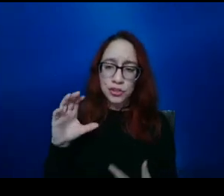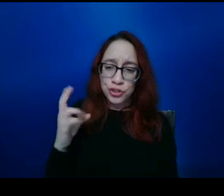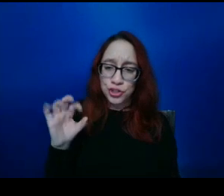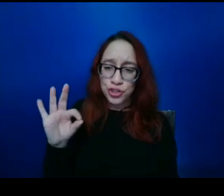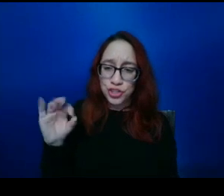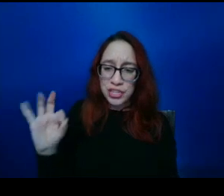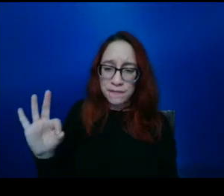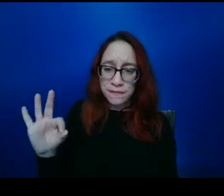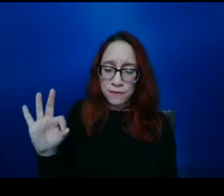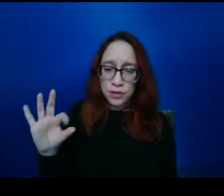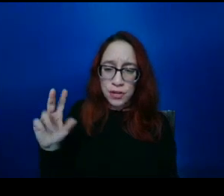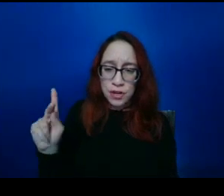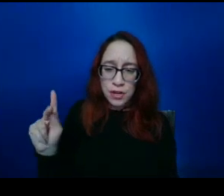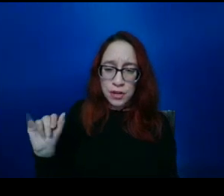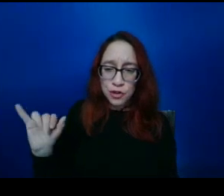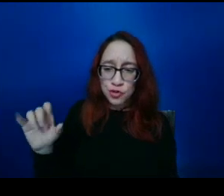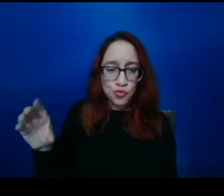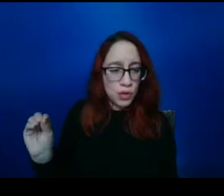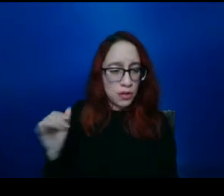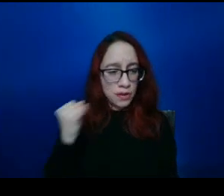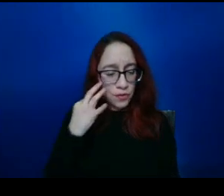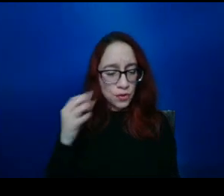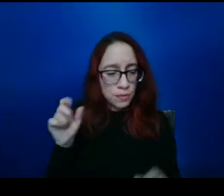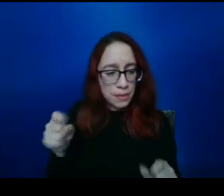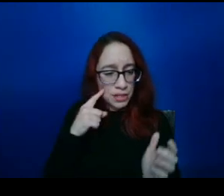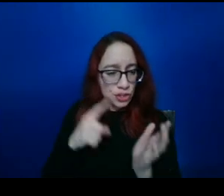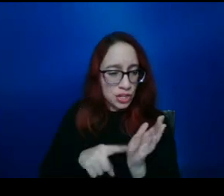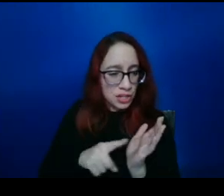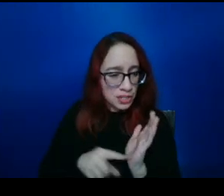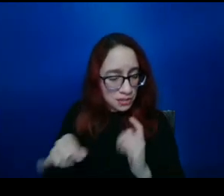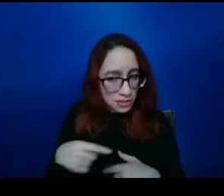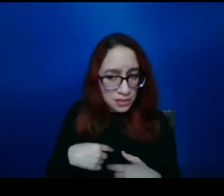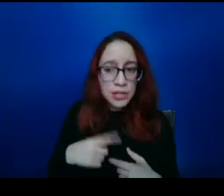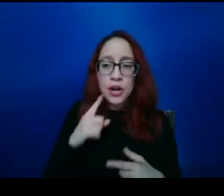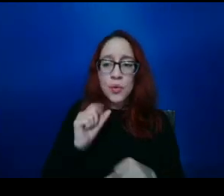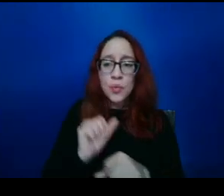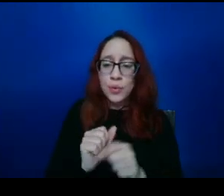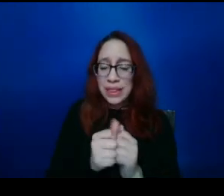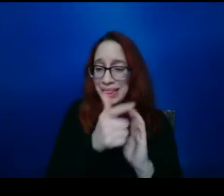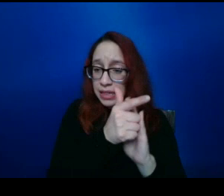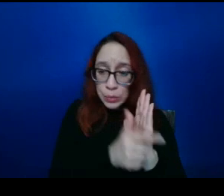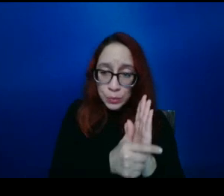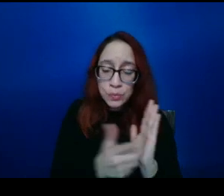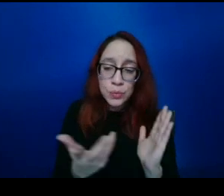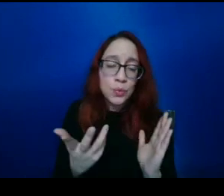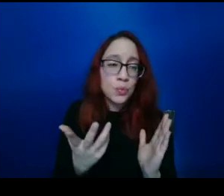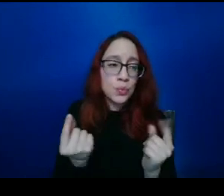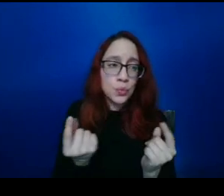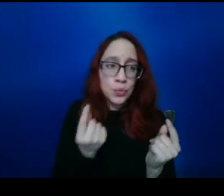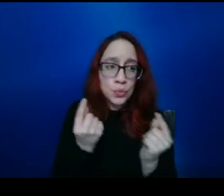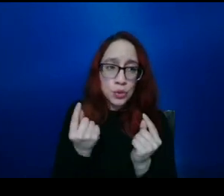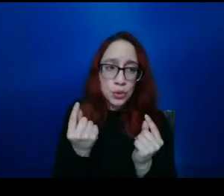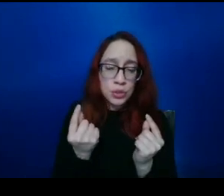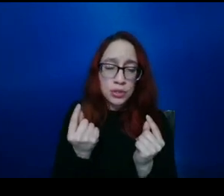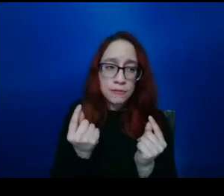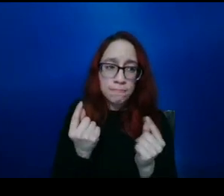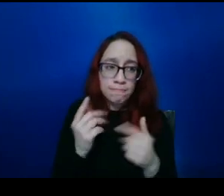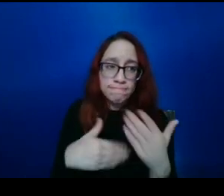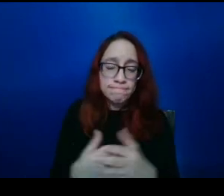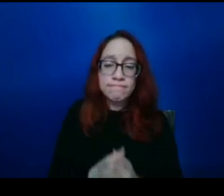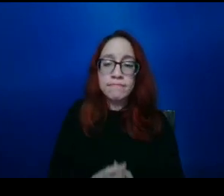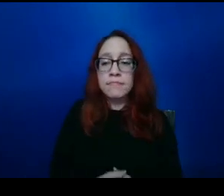if you could look into that, and I guess we'd work with legal as far as what would need to be done. And